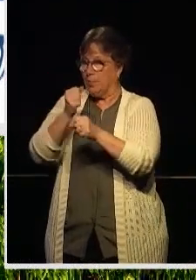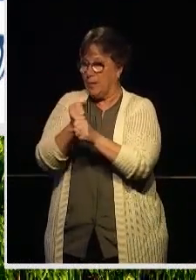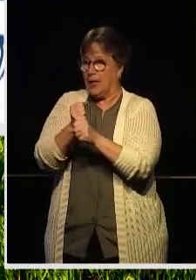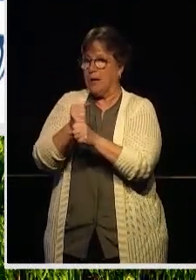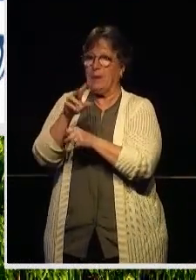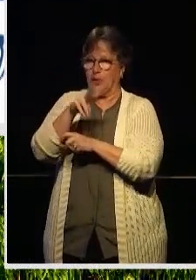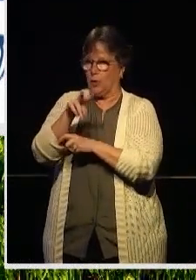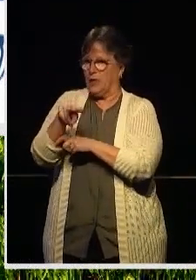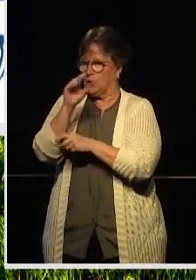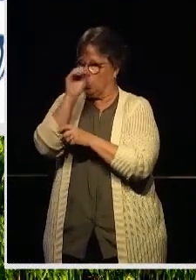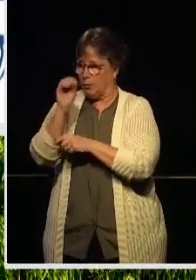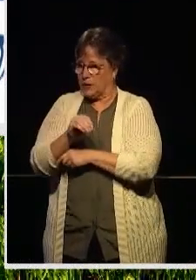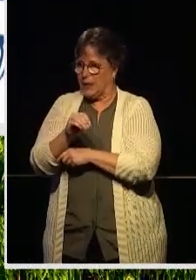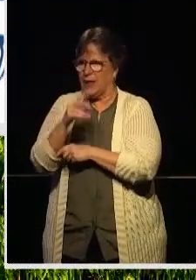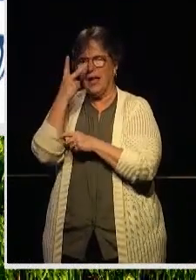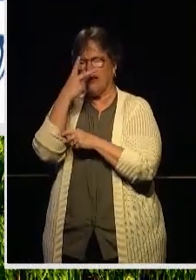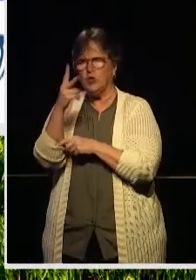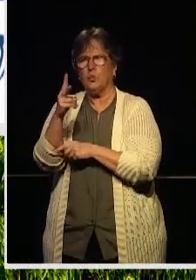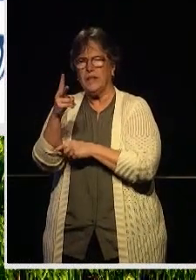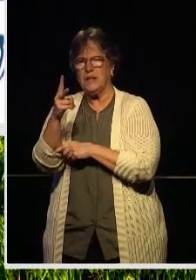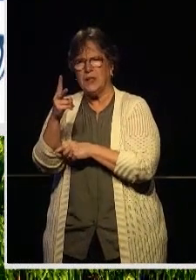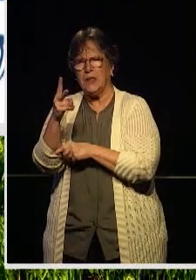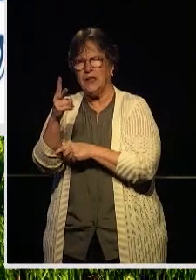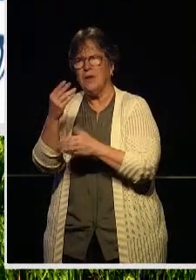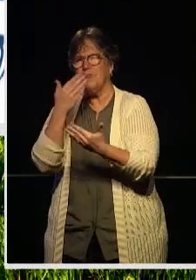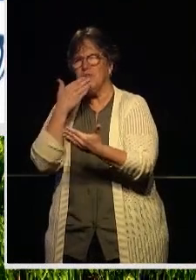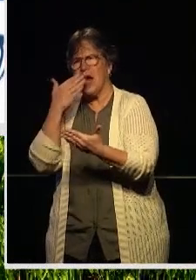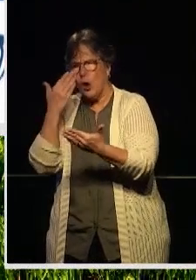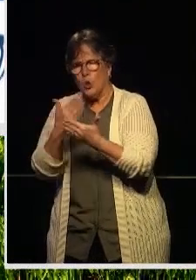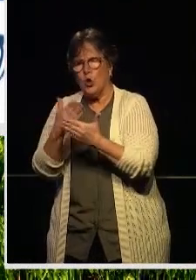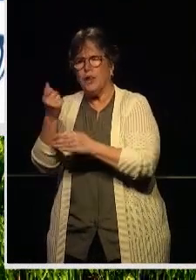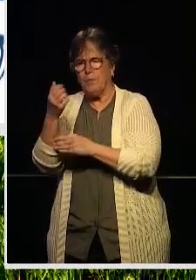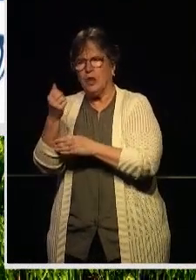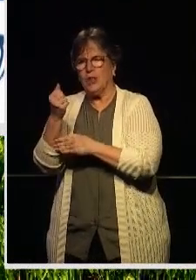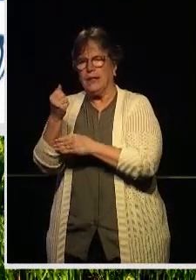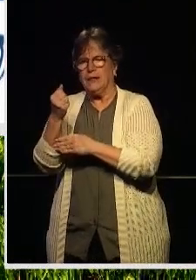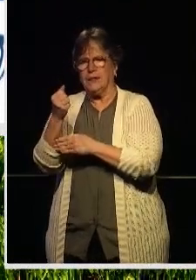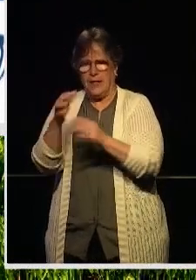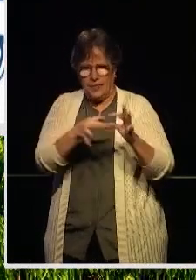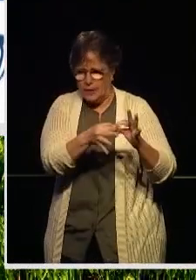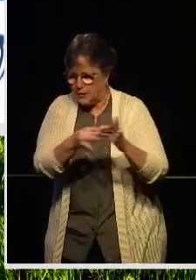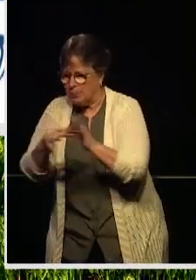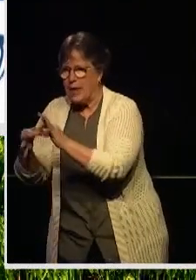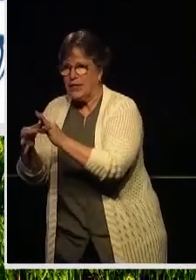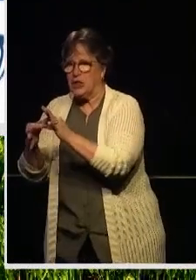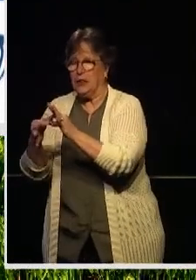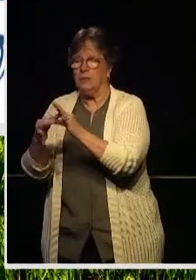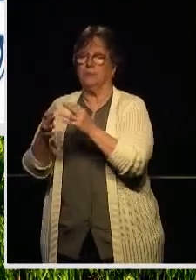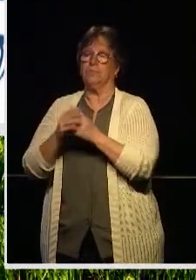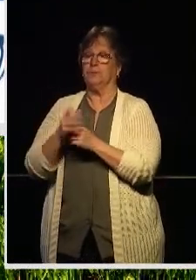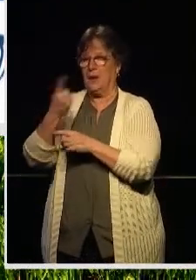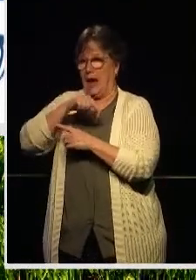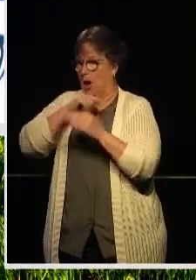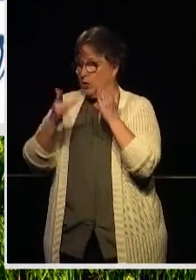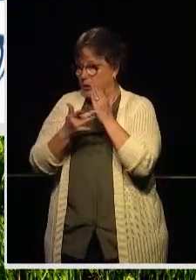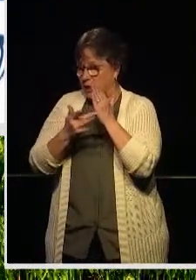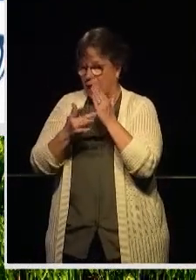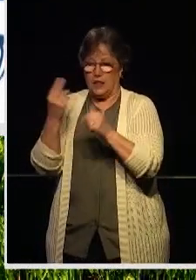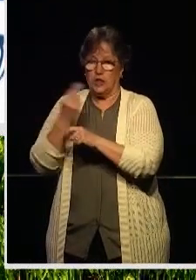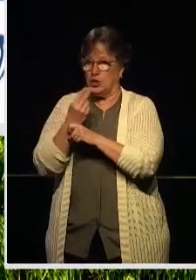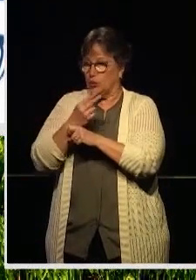in the quality of milk coming in the supply chain. Overall, our technology, by use of our technology, we've